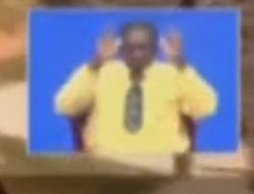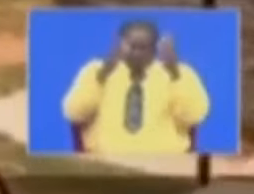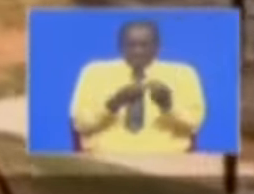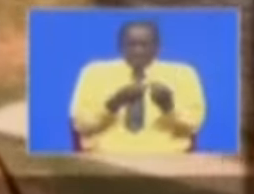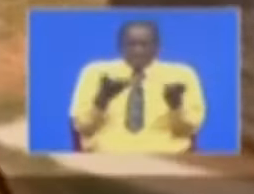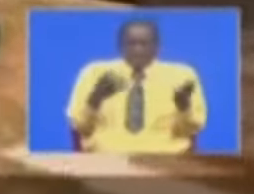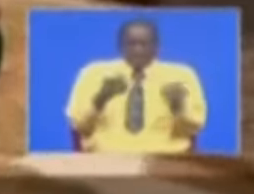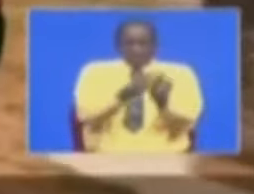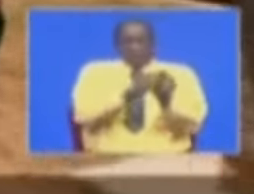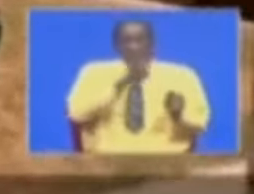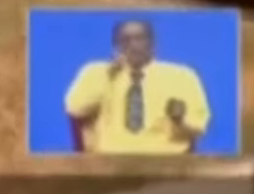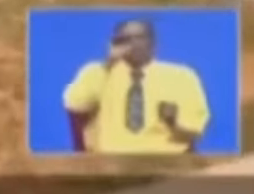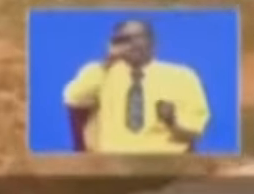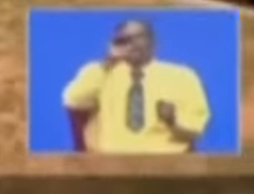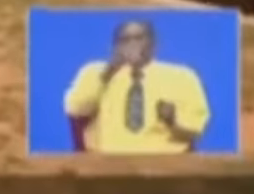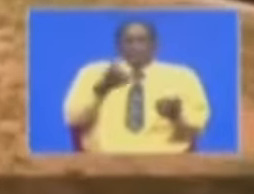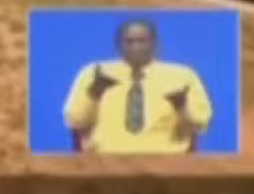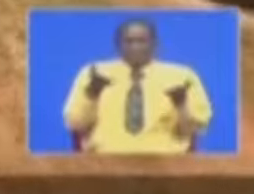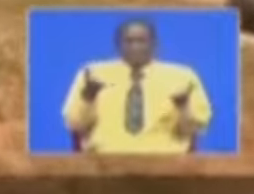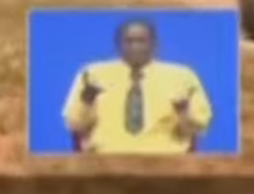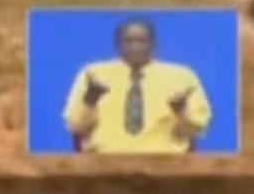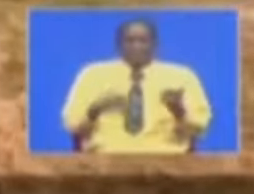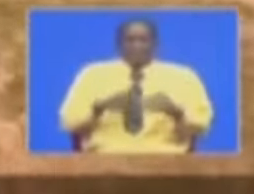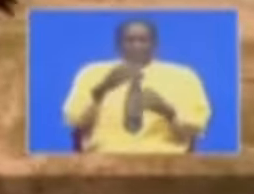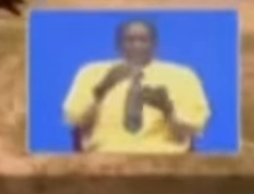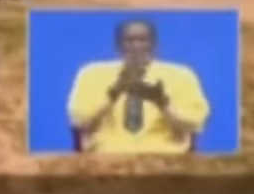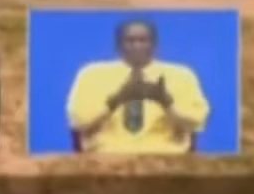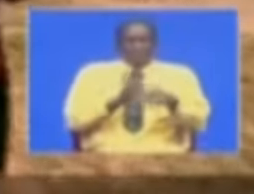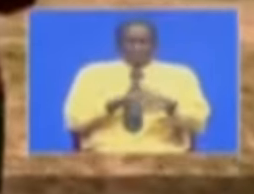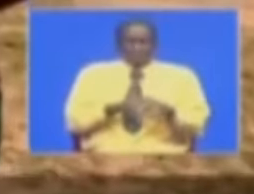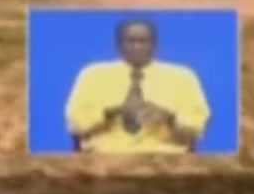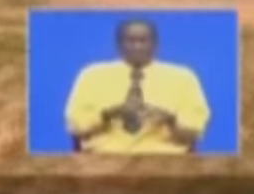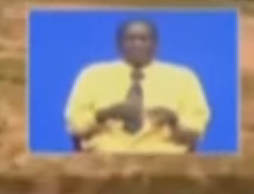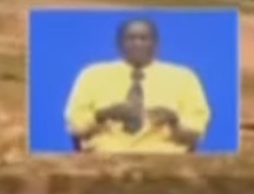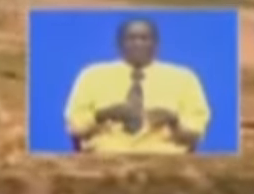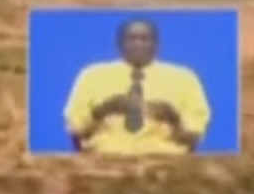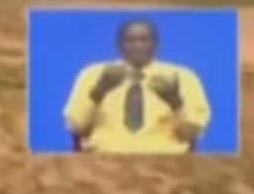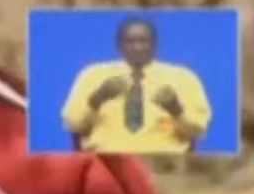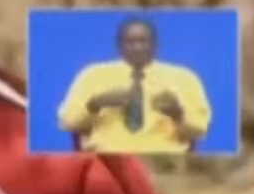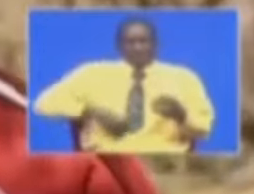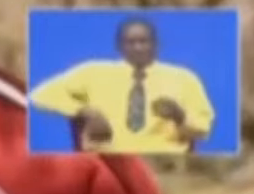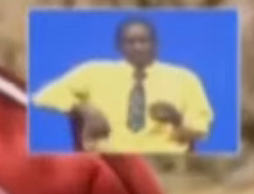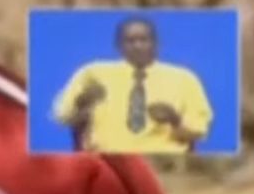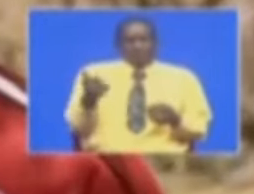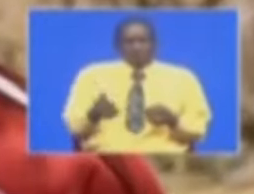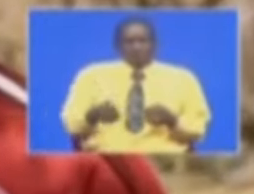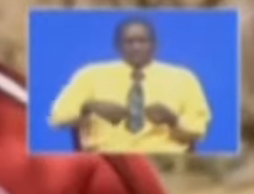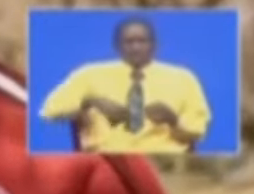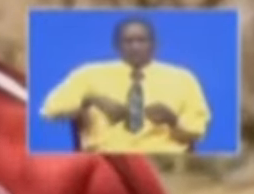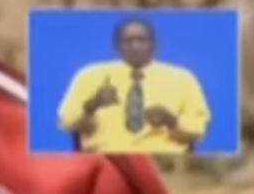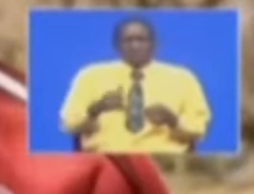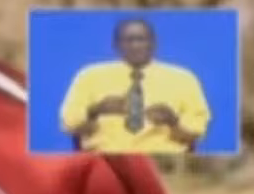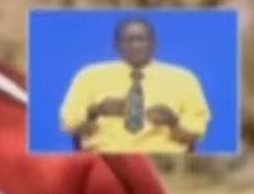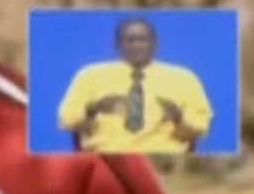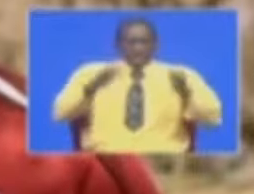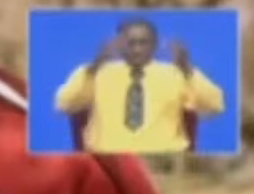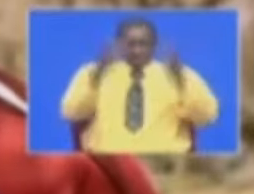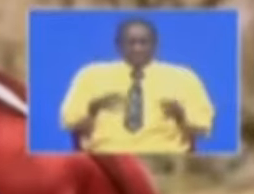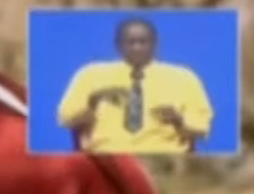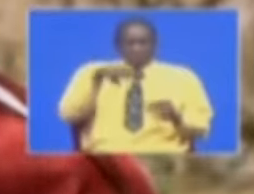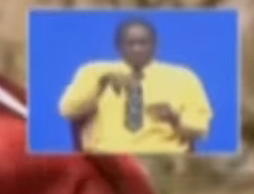ngamia. Lakini baada ya muda fulani ilikuja kunilazimu niuze. I opted for plant and controlled